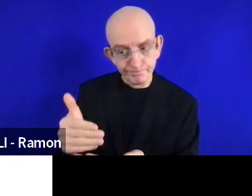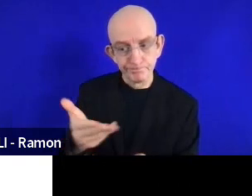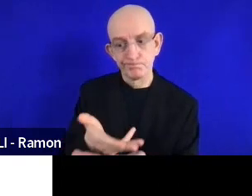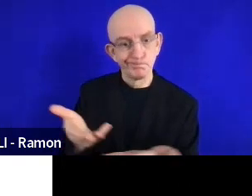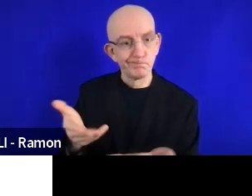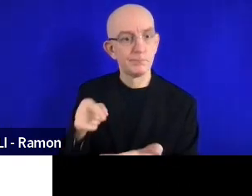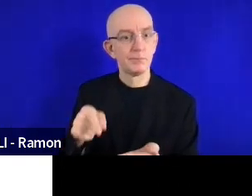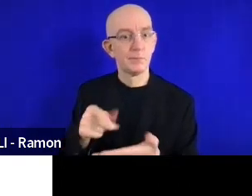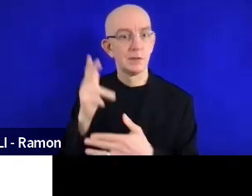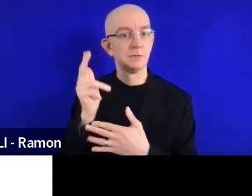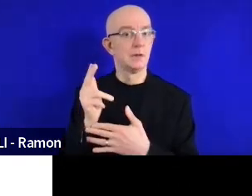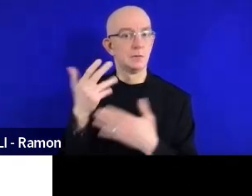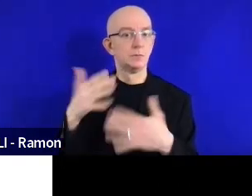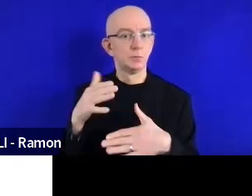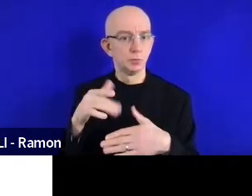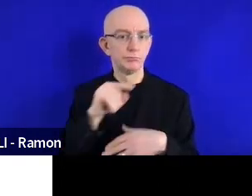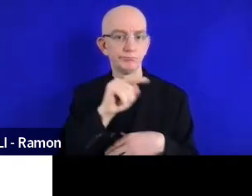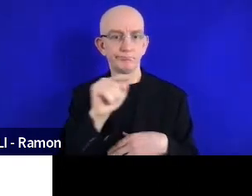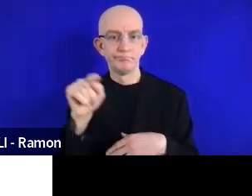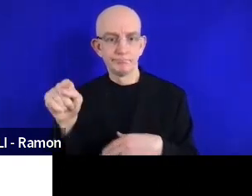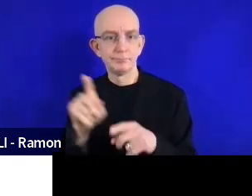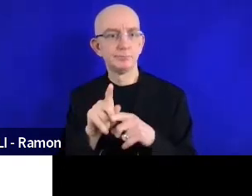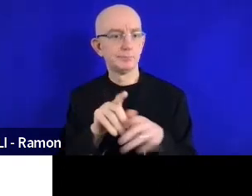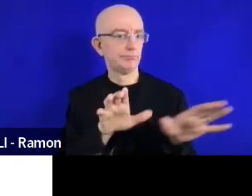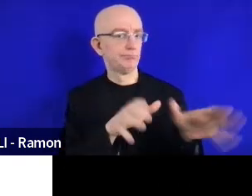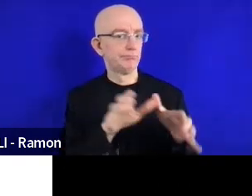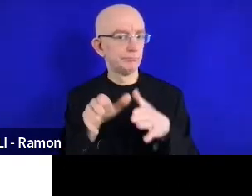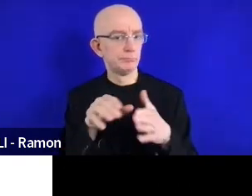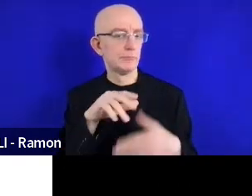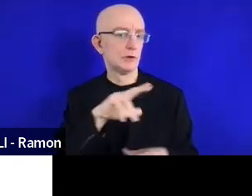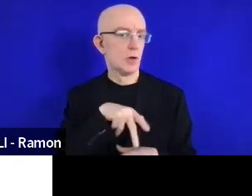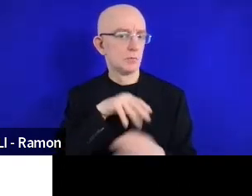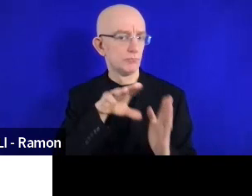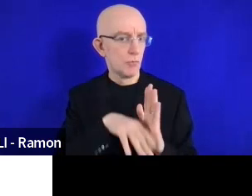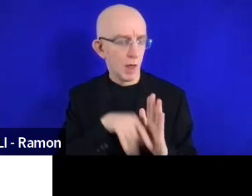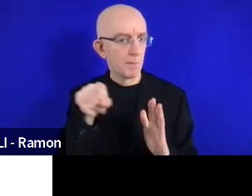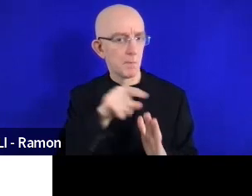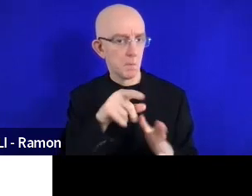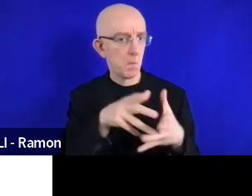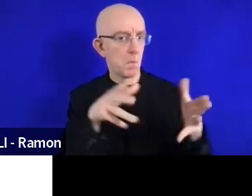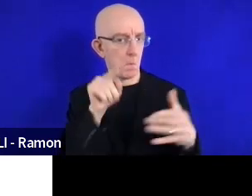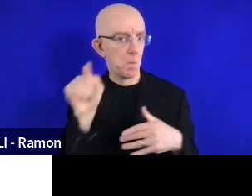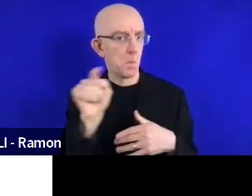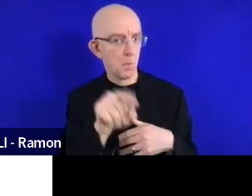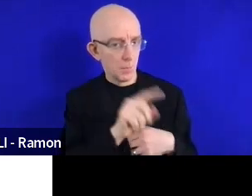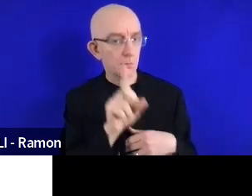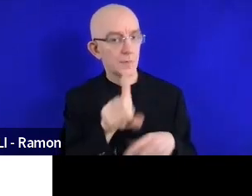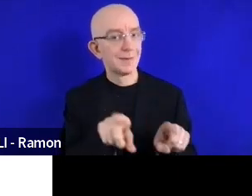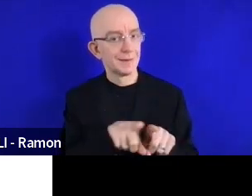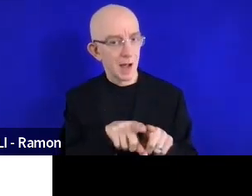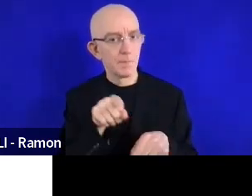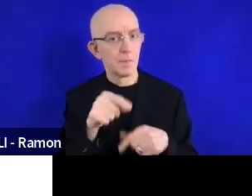but also to pilot a senior citizens grant in 15 districts targeting